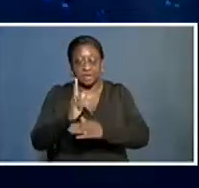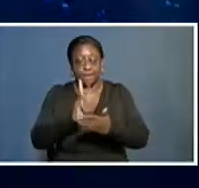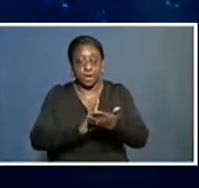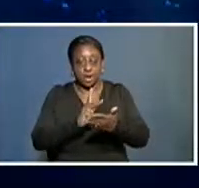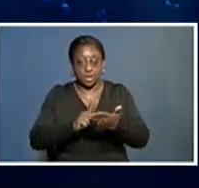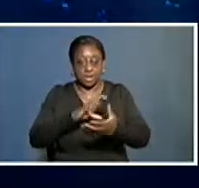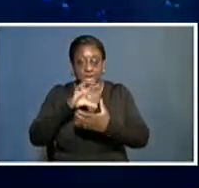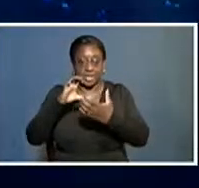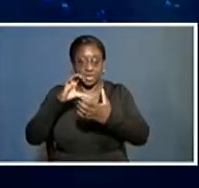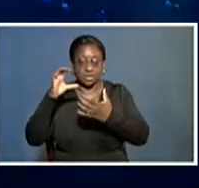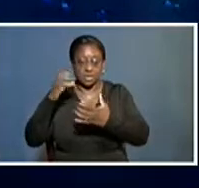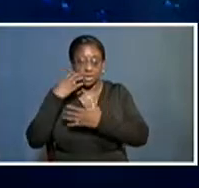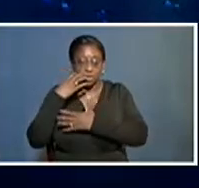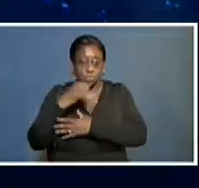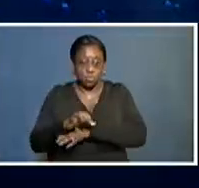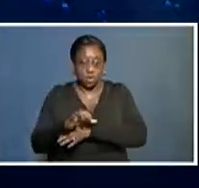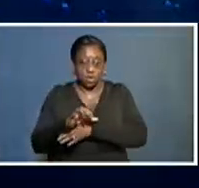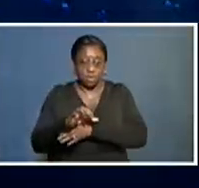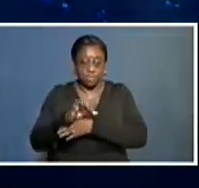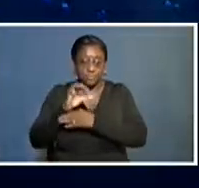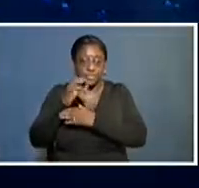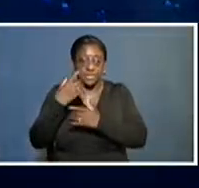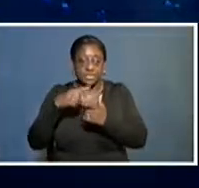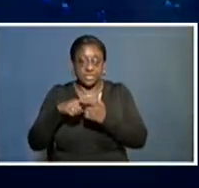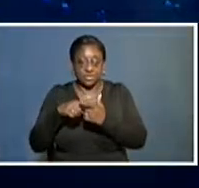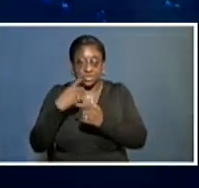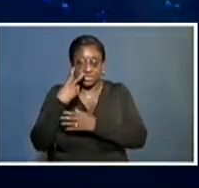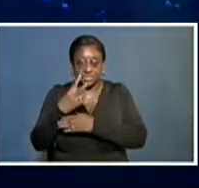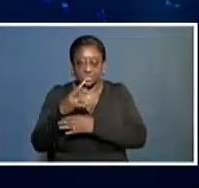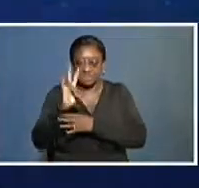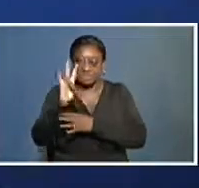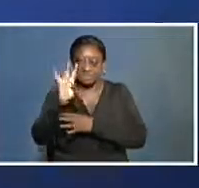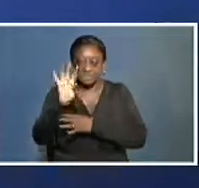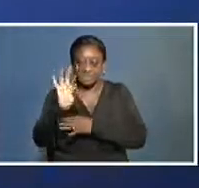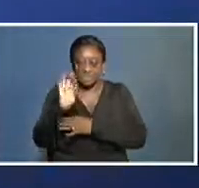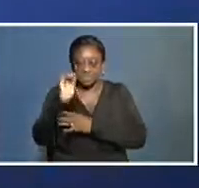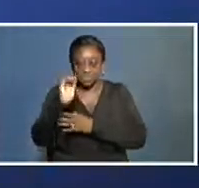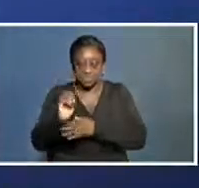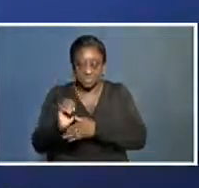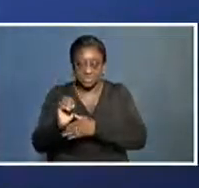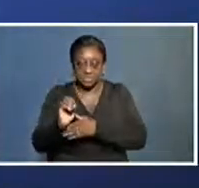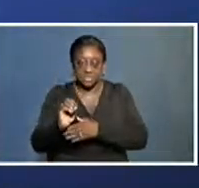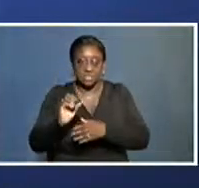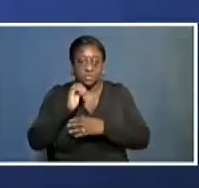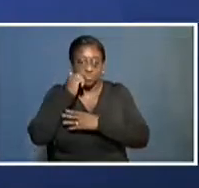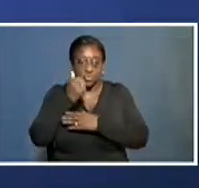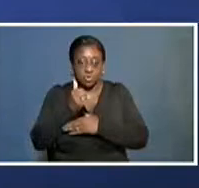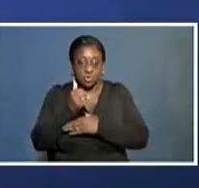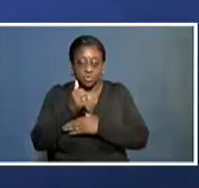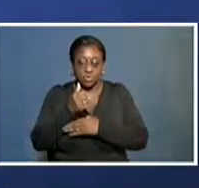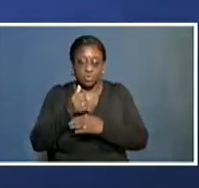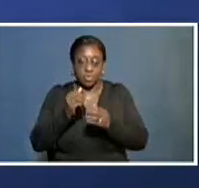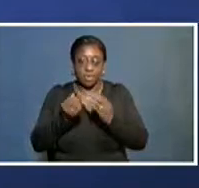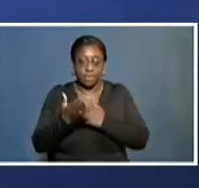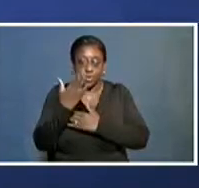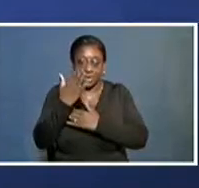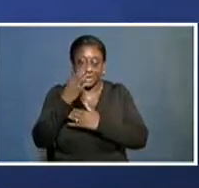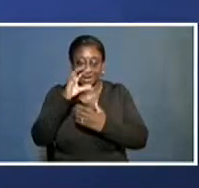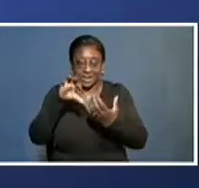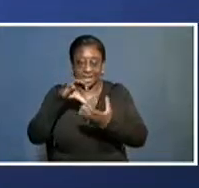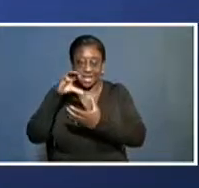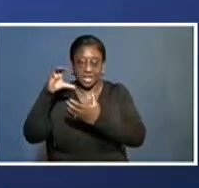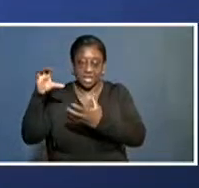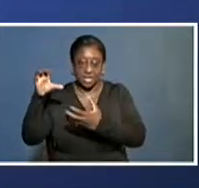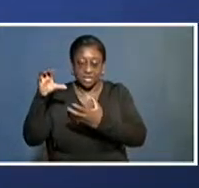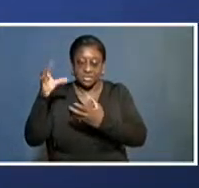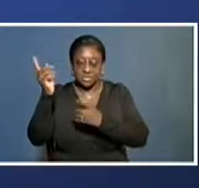and warm conditions with a passing shower or two. Low temperature down to 79 degrees. And tomorrow, we're looking at some morning clouds and possibly one or